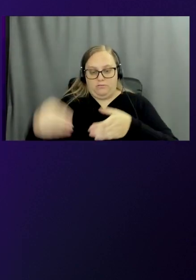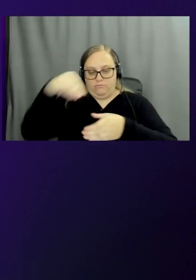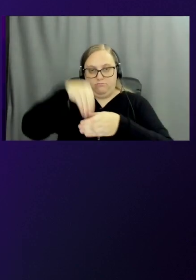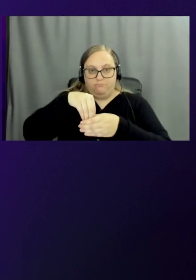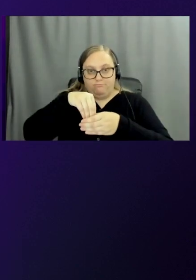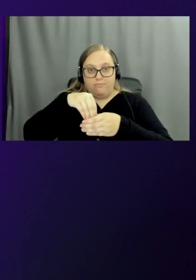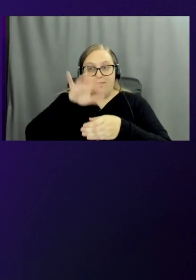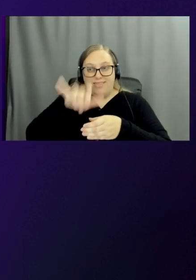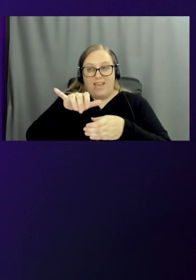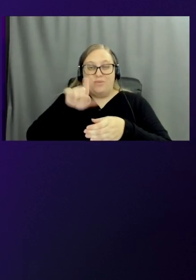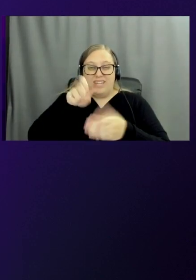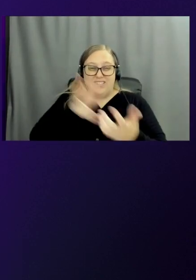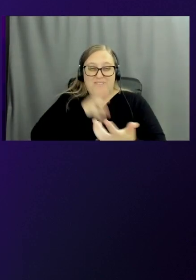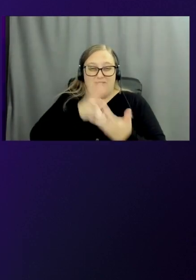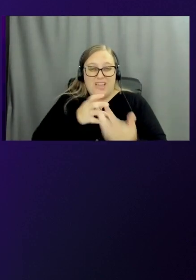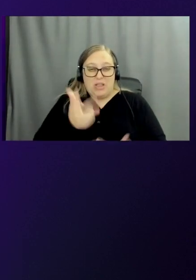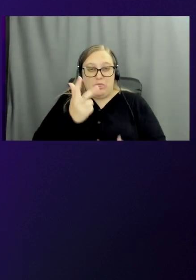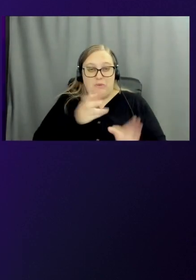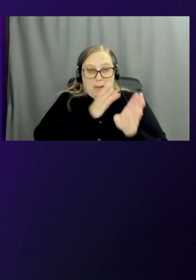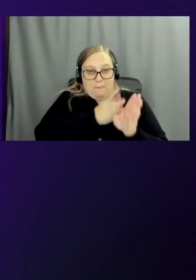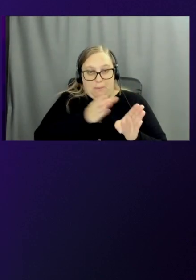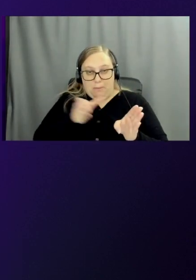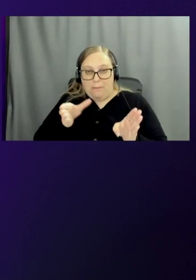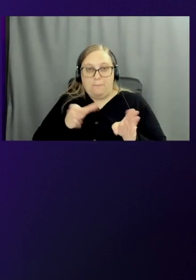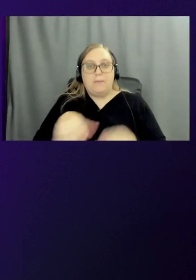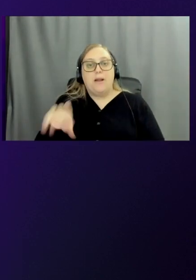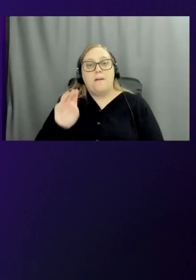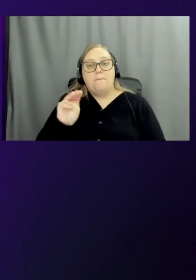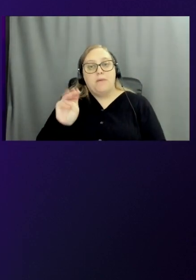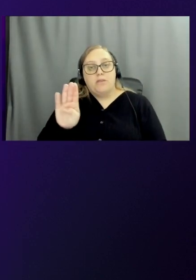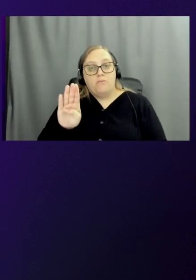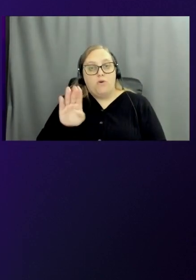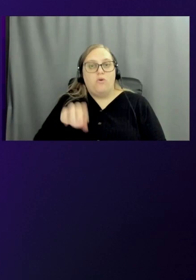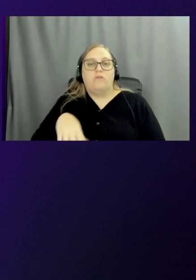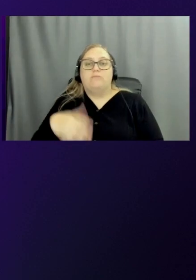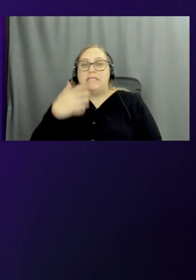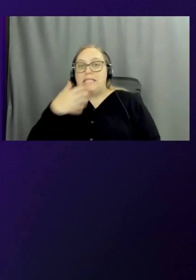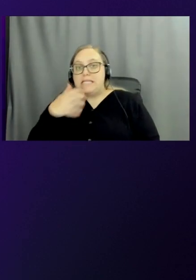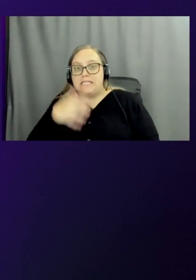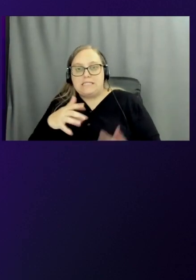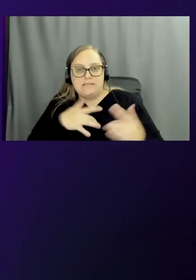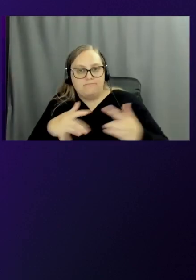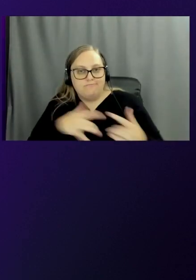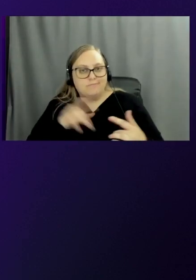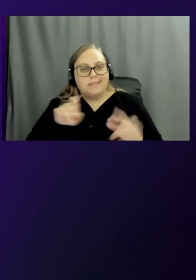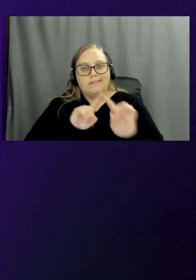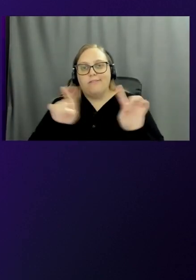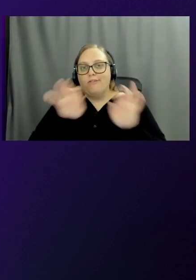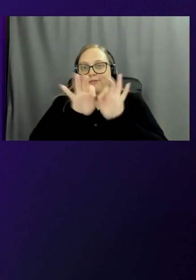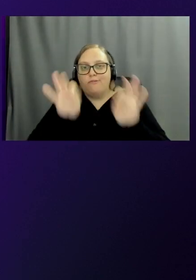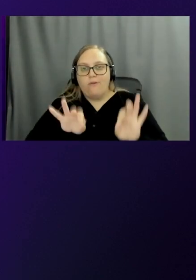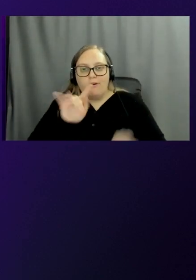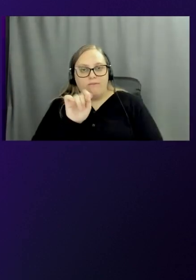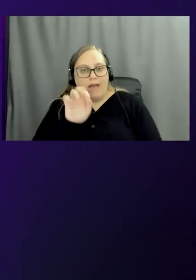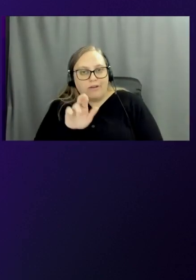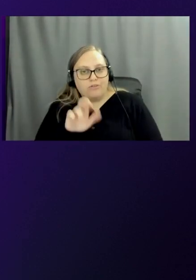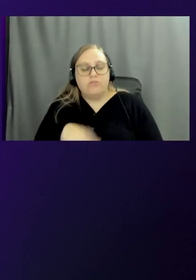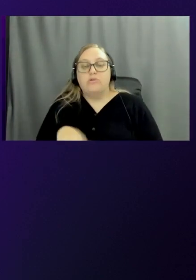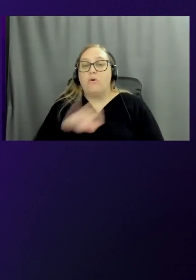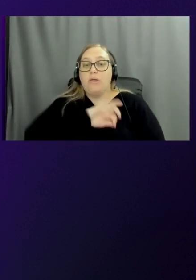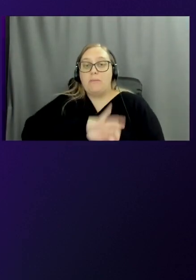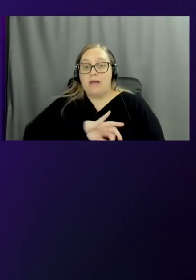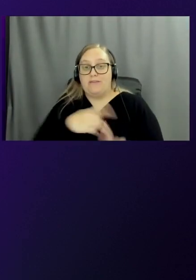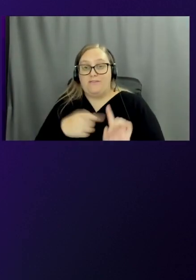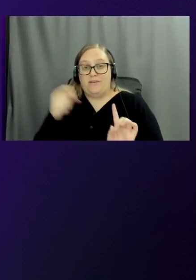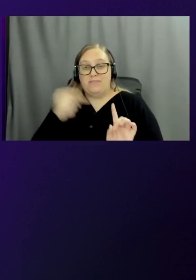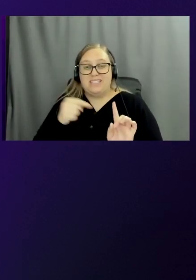we could fit 3 side by side. The motherboard had to as well. The heatsinks had to be a different form factor. And the benefit we get from this is for the